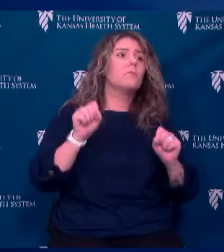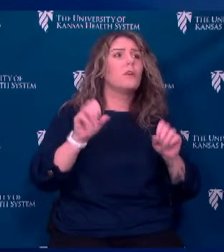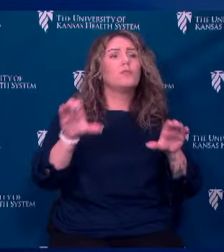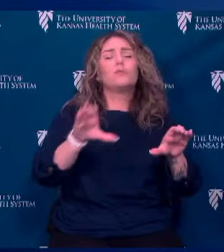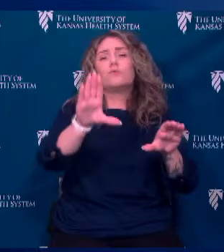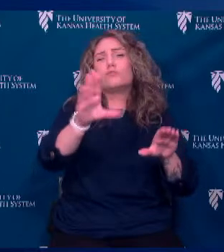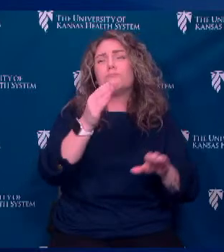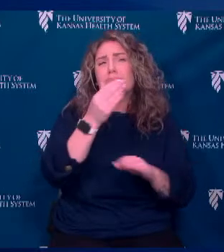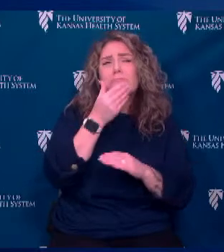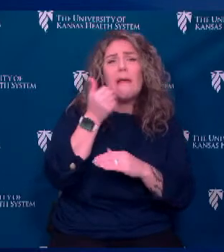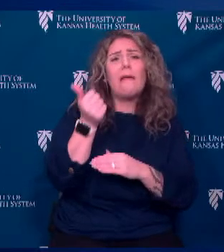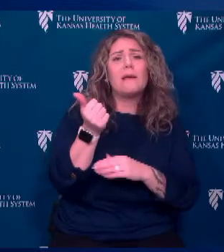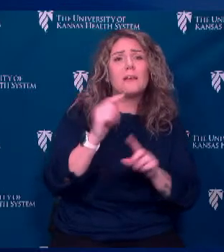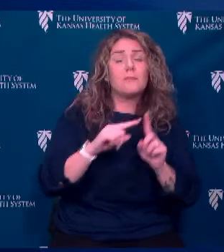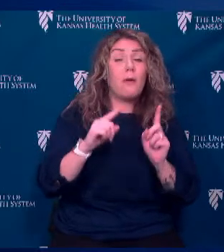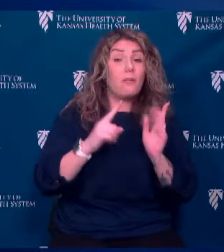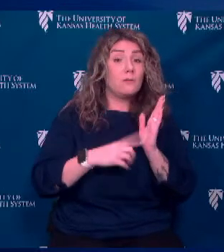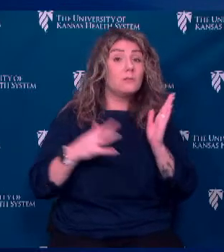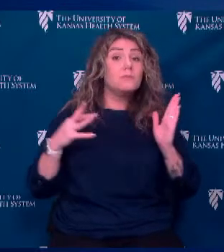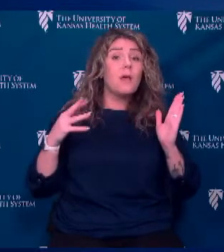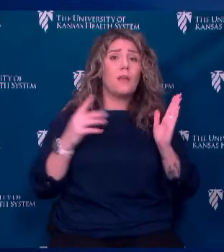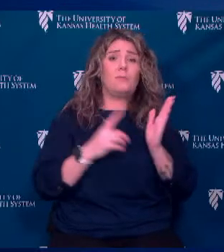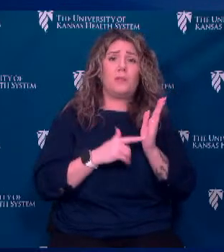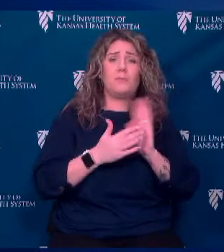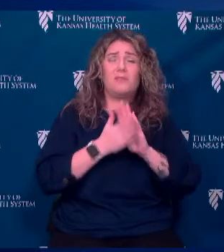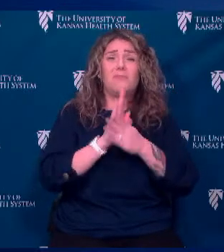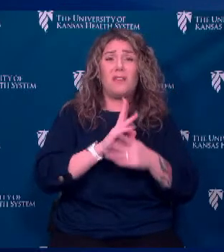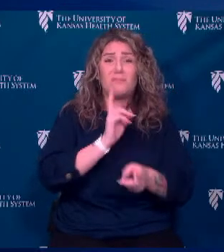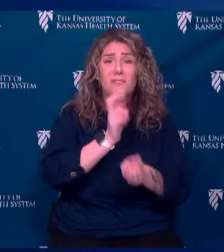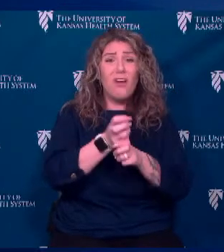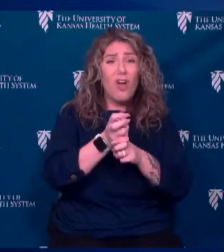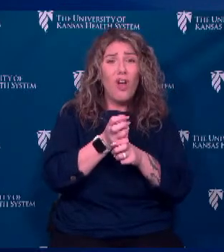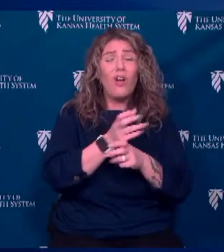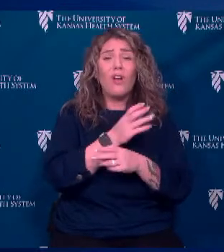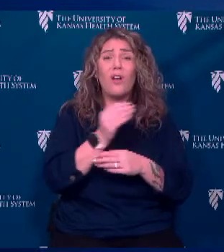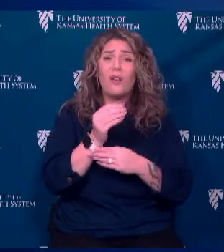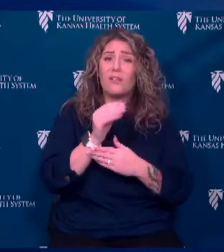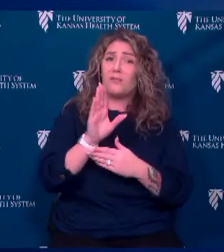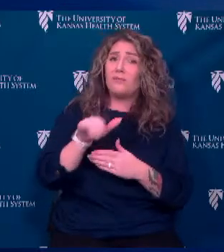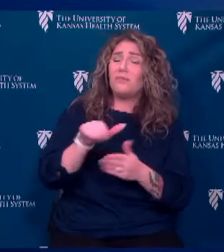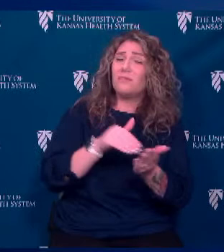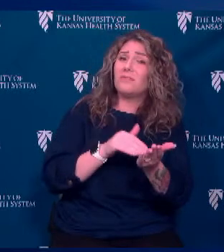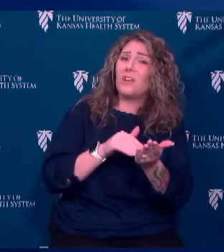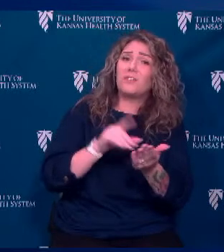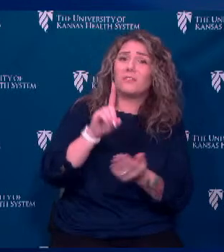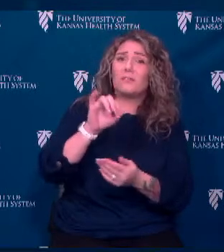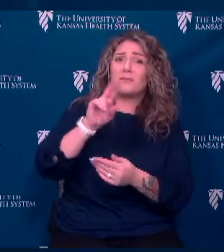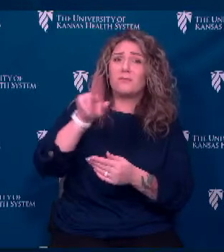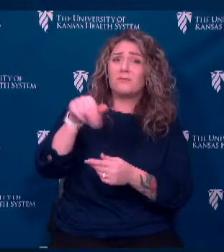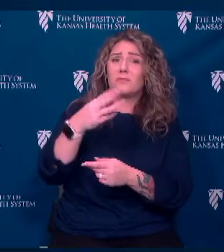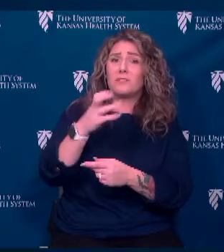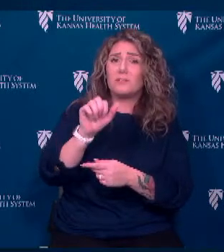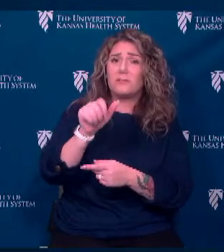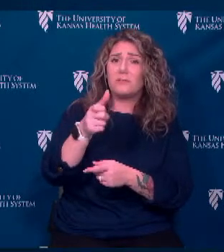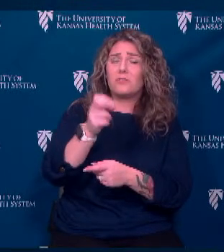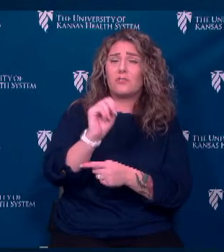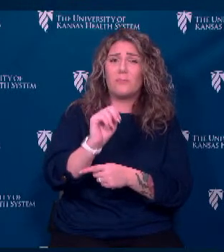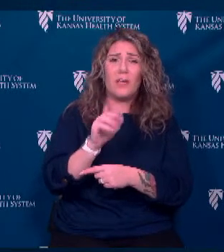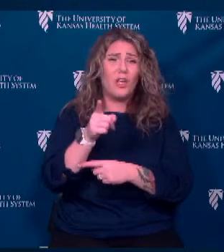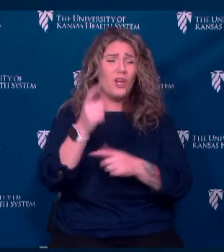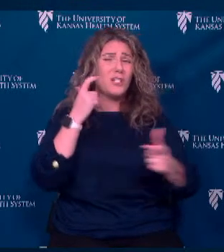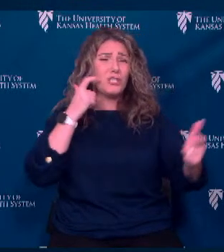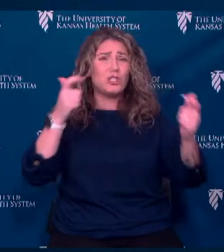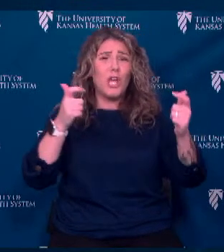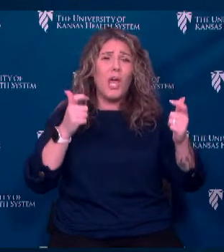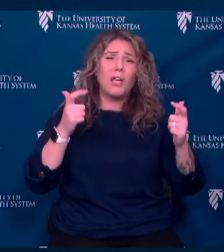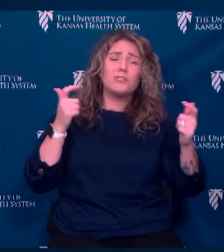very best, but some days that makes it really hard. And so, Dr. Dishman, I got to believe at Stormont, you guys are big, you have a big